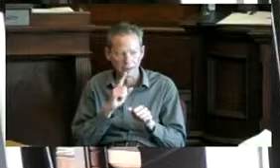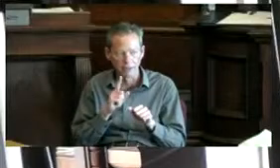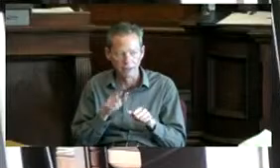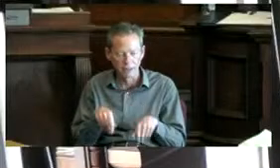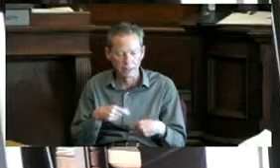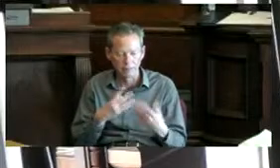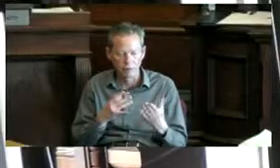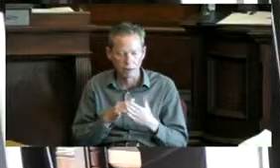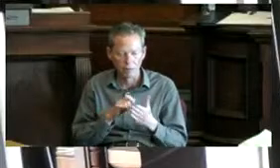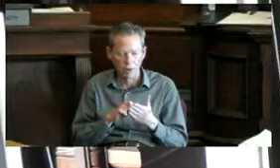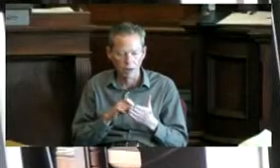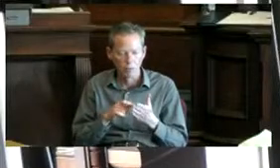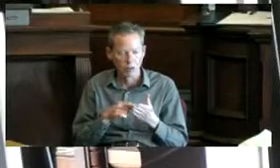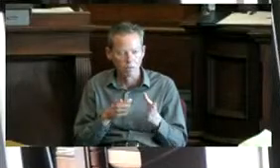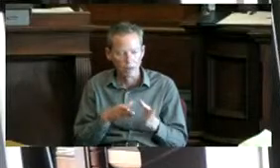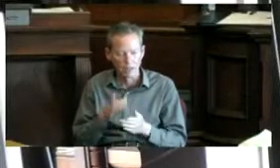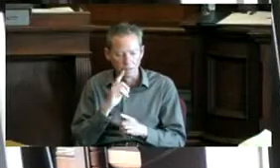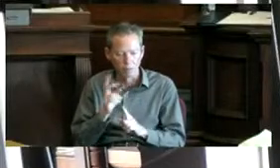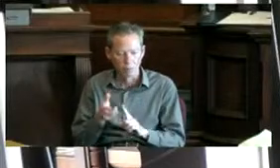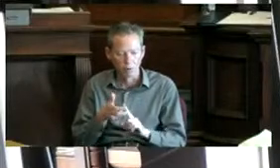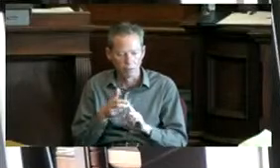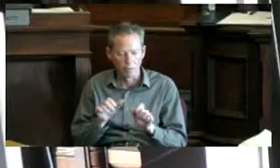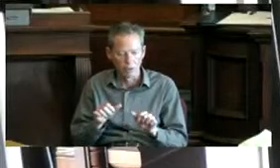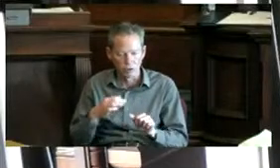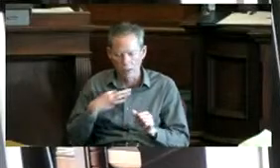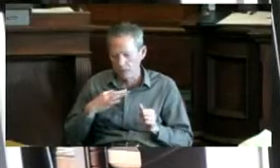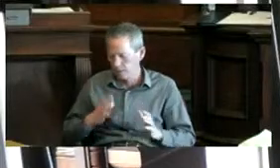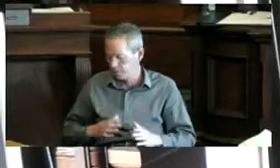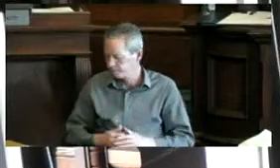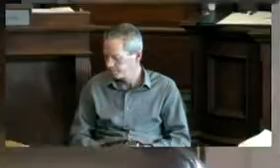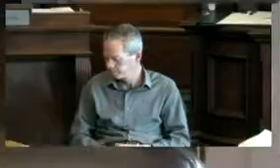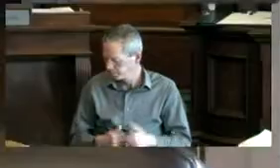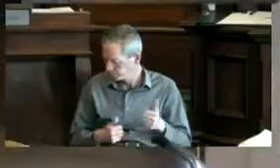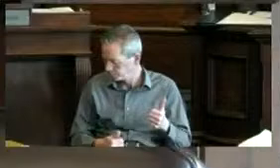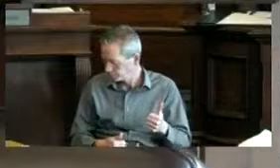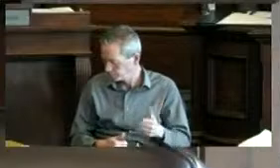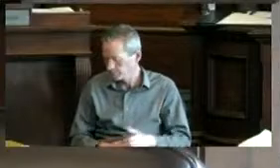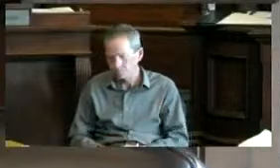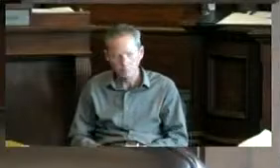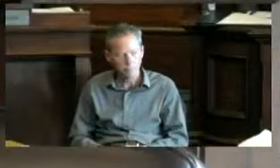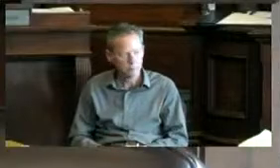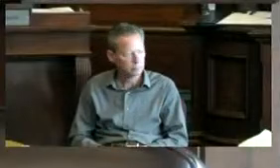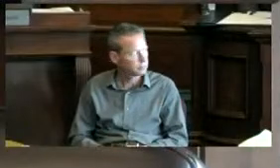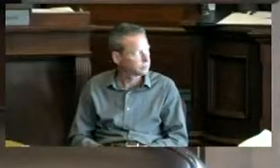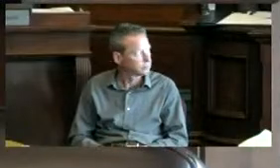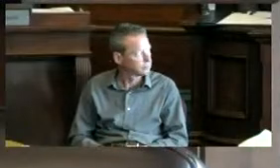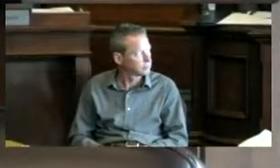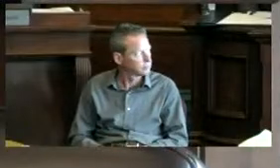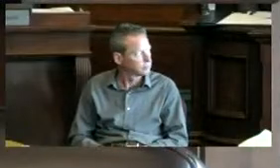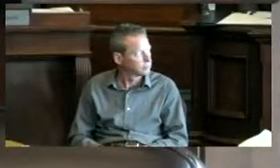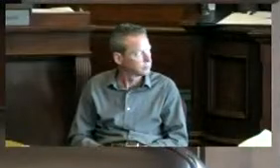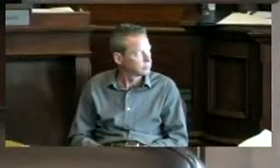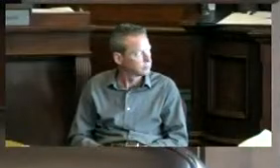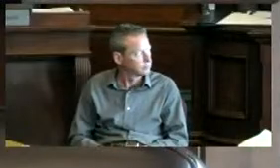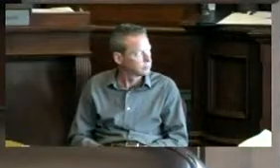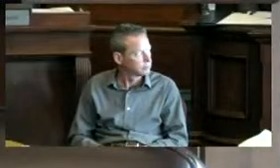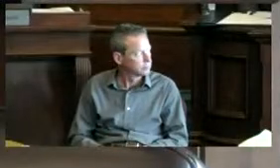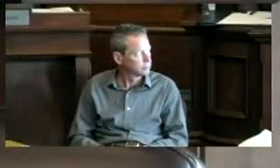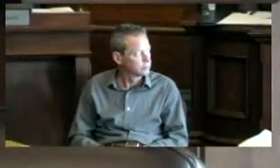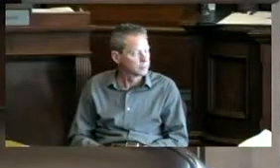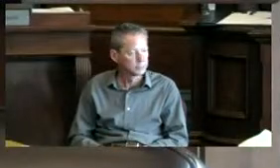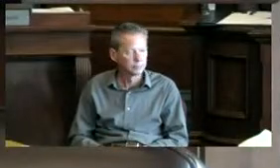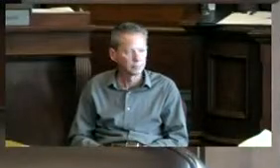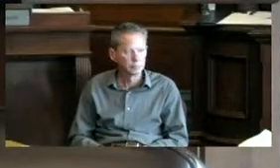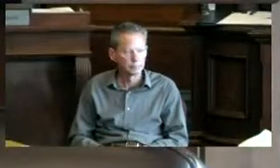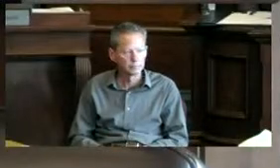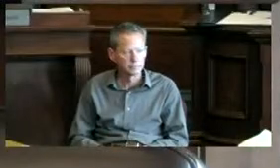you, what our plan is for recruiting potential candidates. Bless you, Deputy Mayor. And thank you very